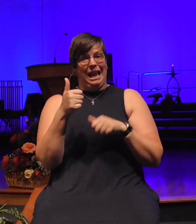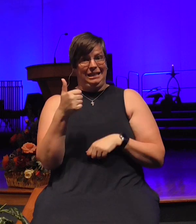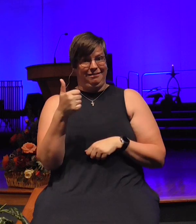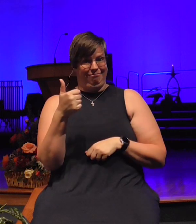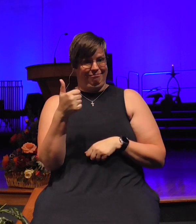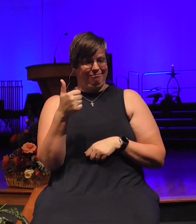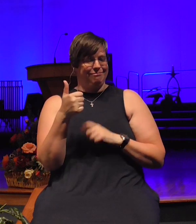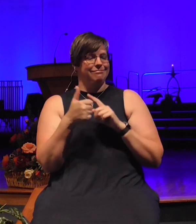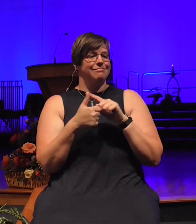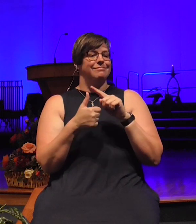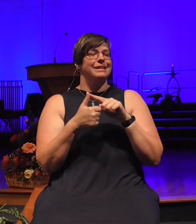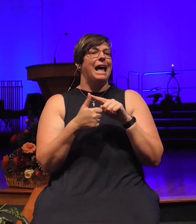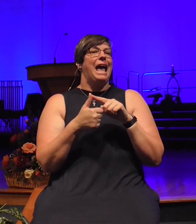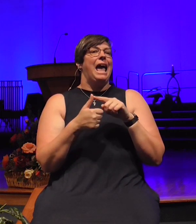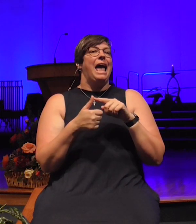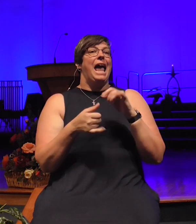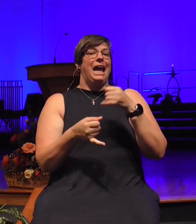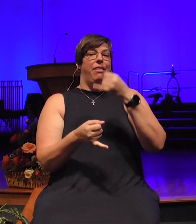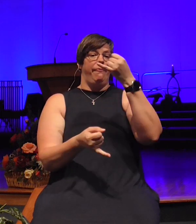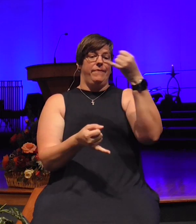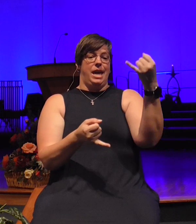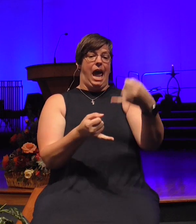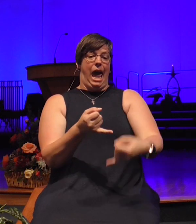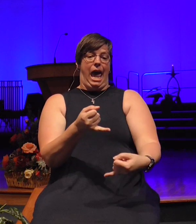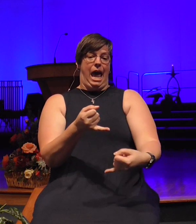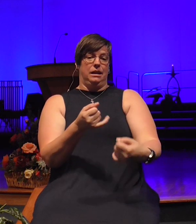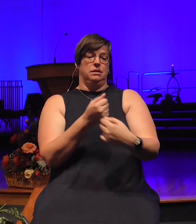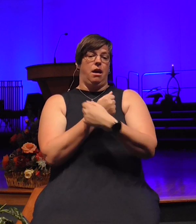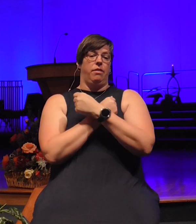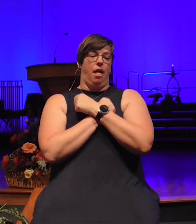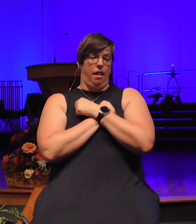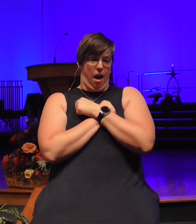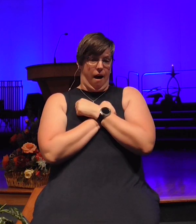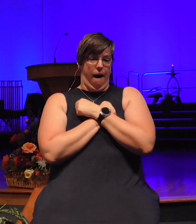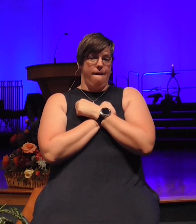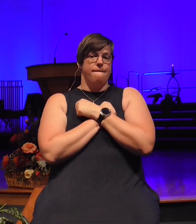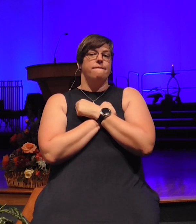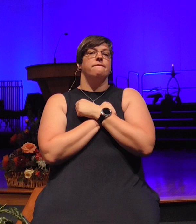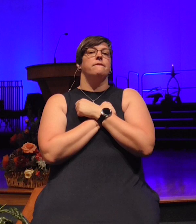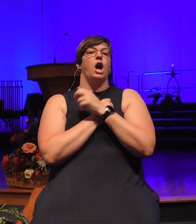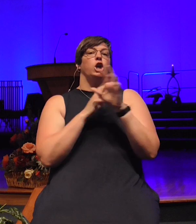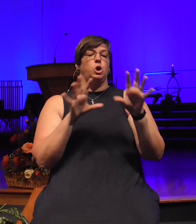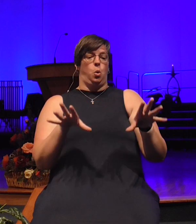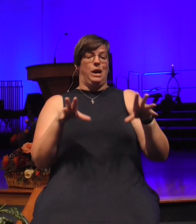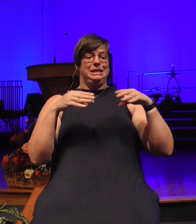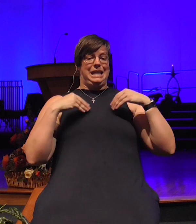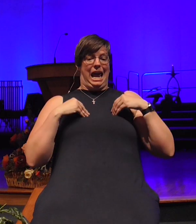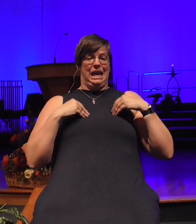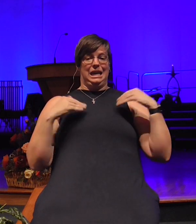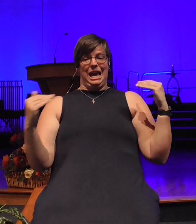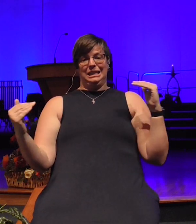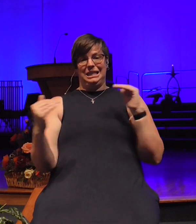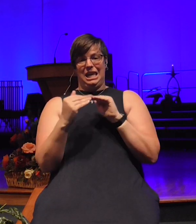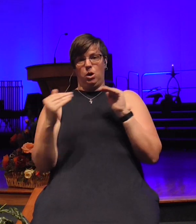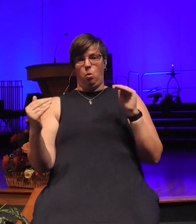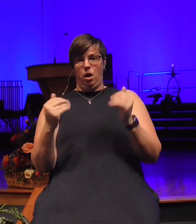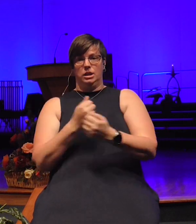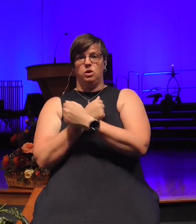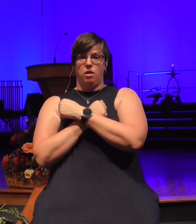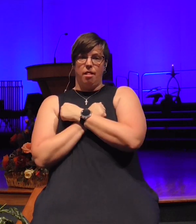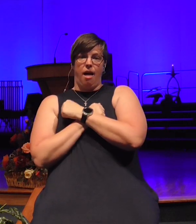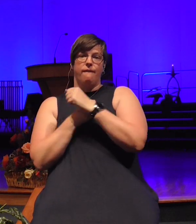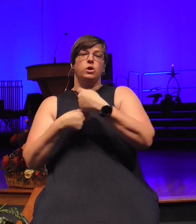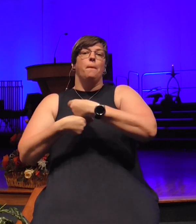Commandment 10. And in the end, the love you take is equal to the love